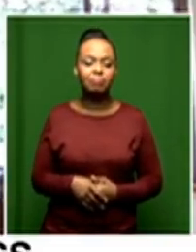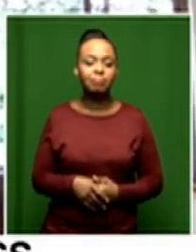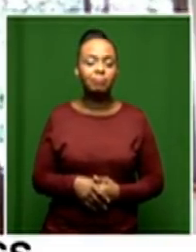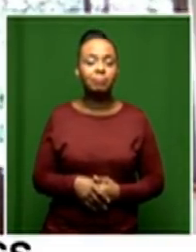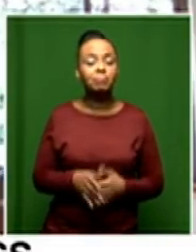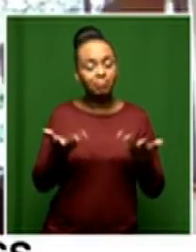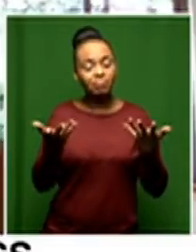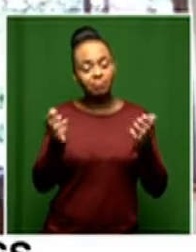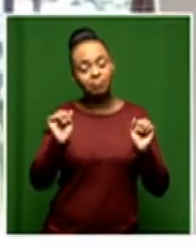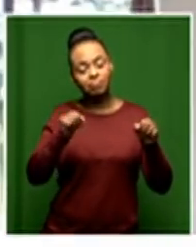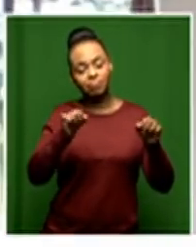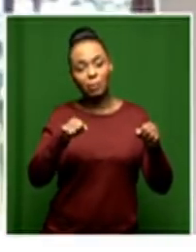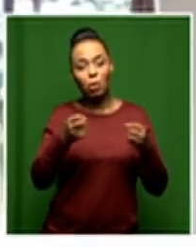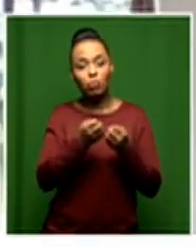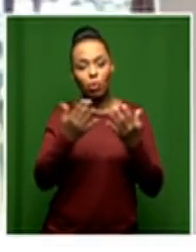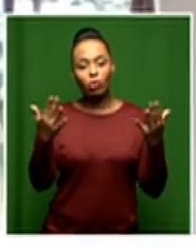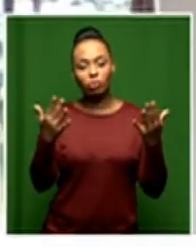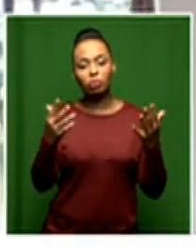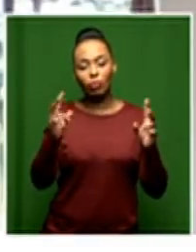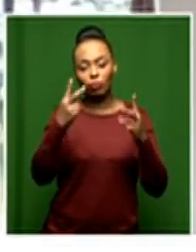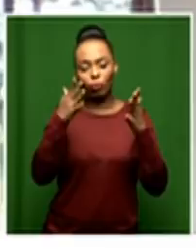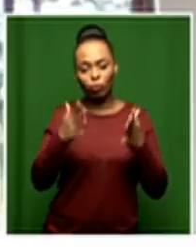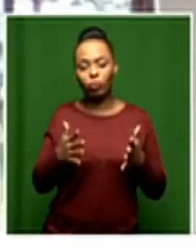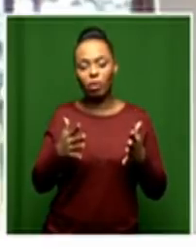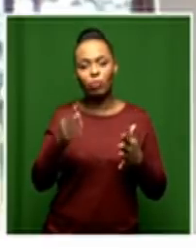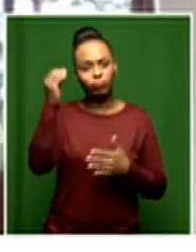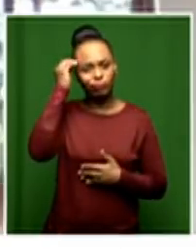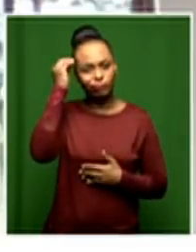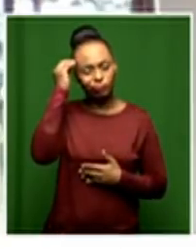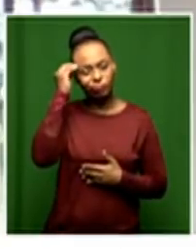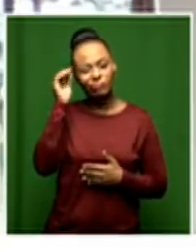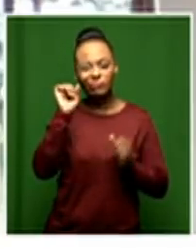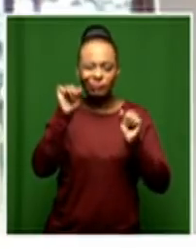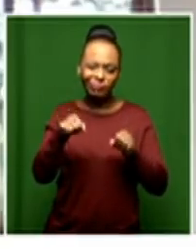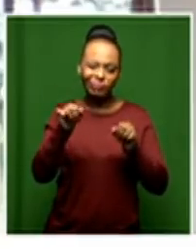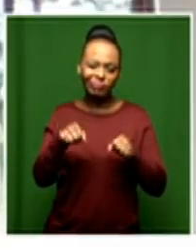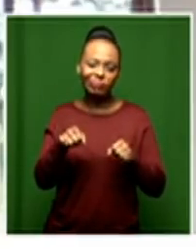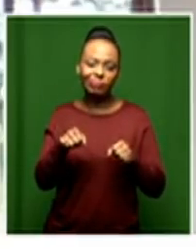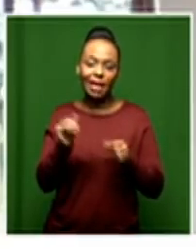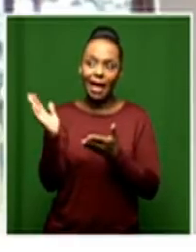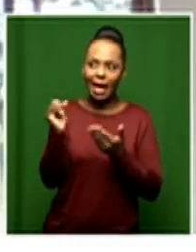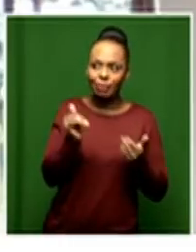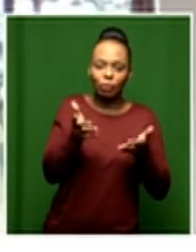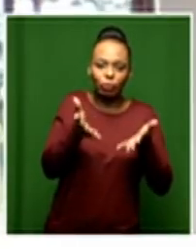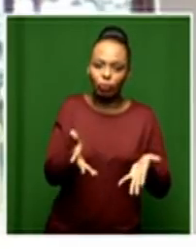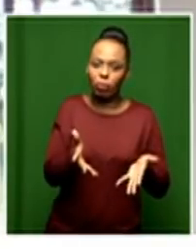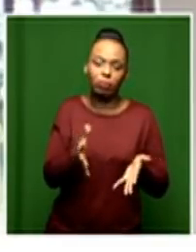Yeah, most of your viewers and you're going to be aware that unfortunately that was not what we